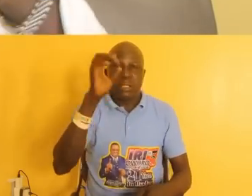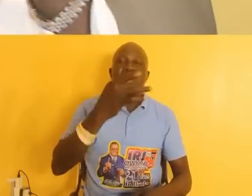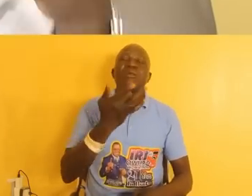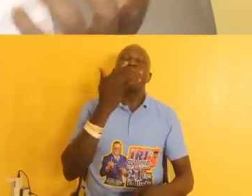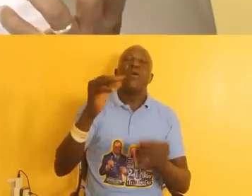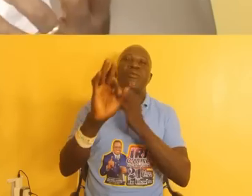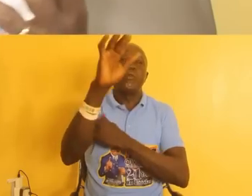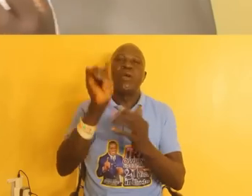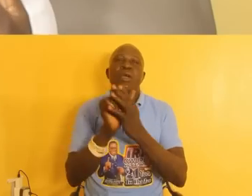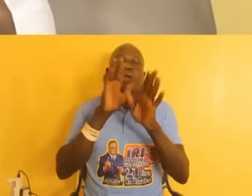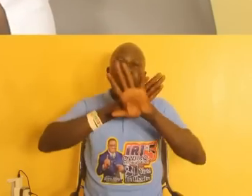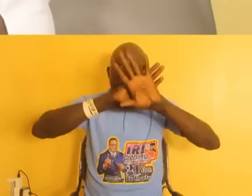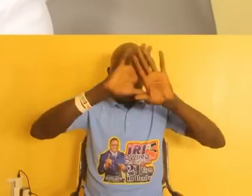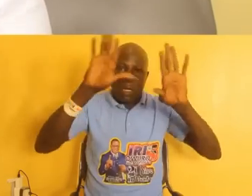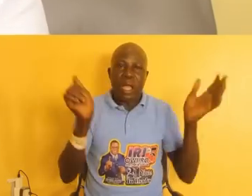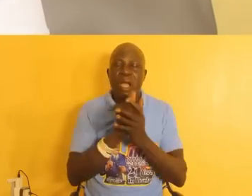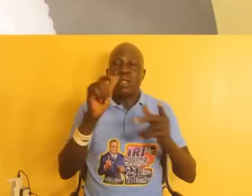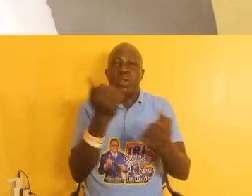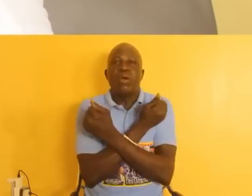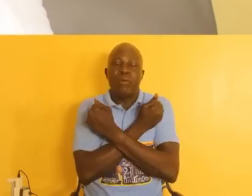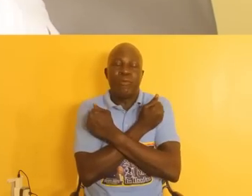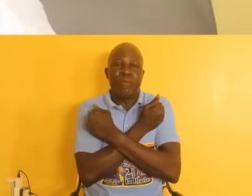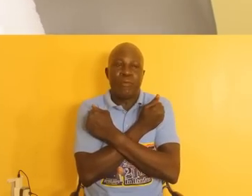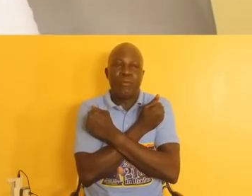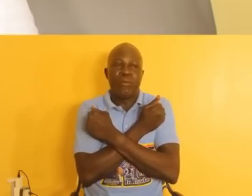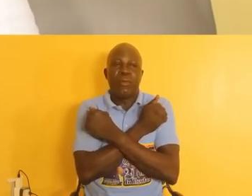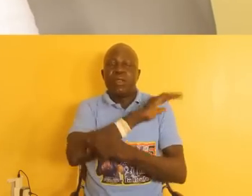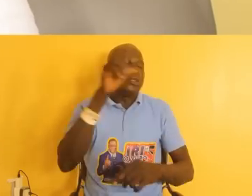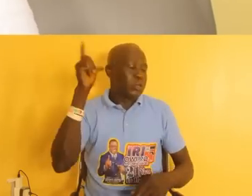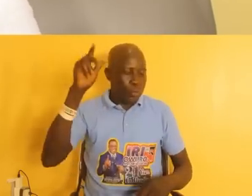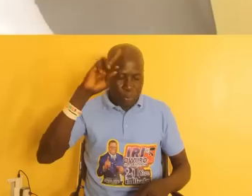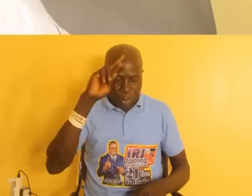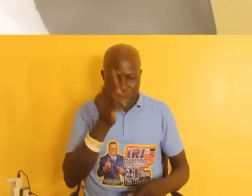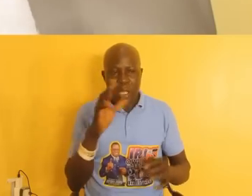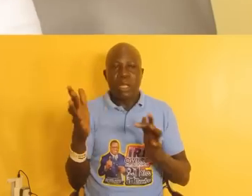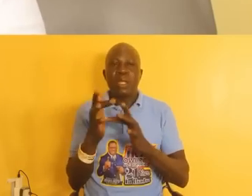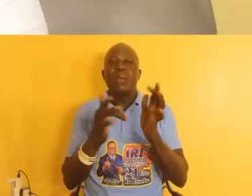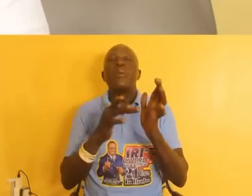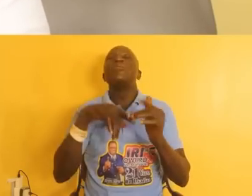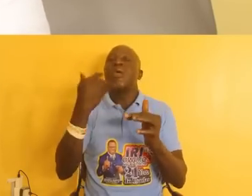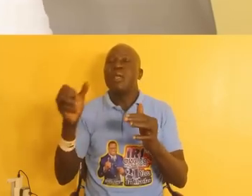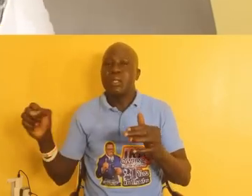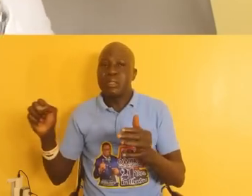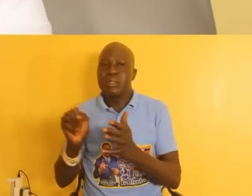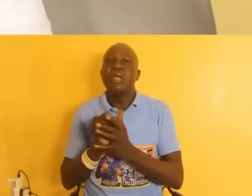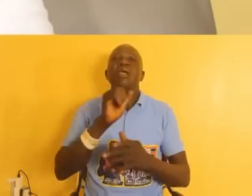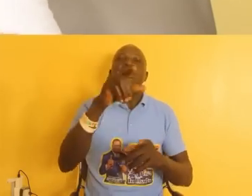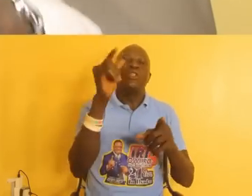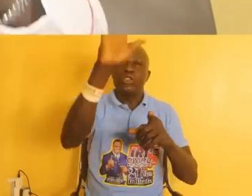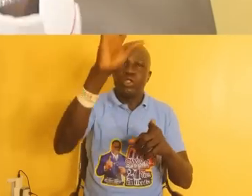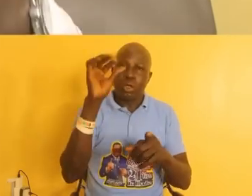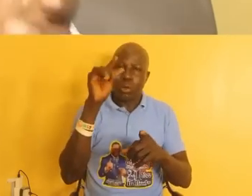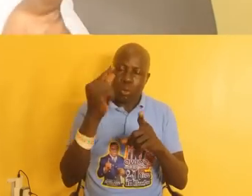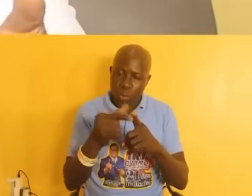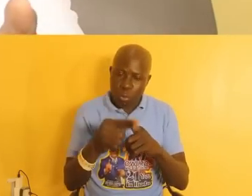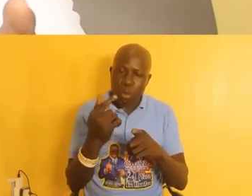God. Imale re. This light. Ati ife re. And his law. Now, e gbo mi sir. Listen to me, sir. Benu wi pe. The Bible says. O ni oro re ni fitila fun